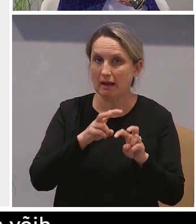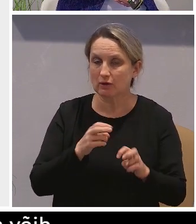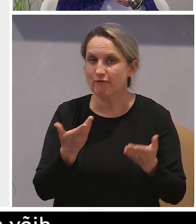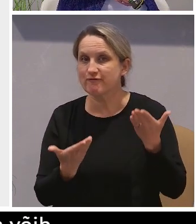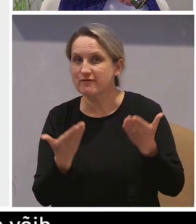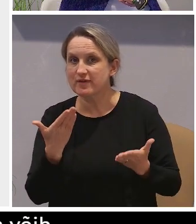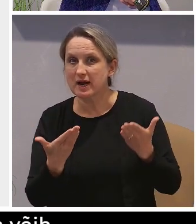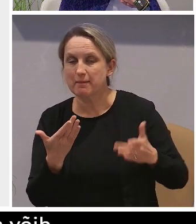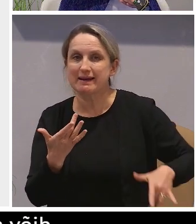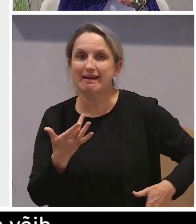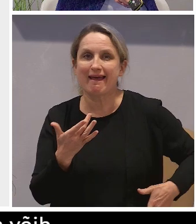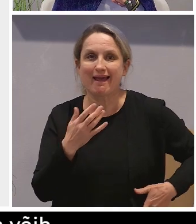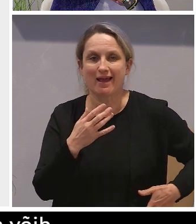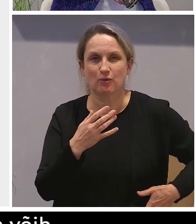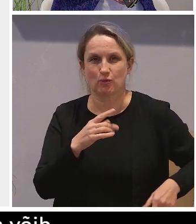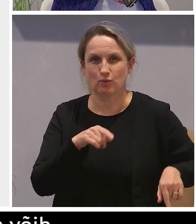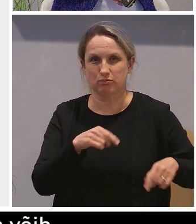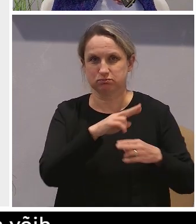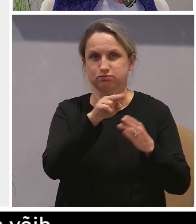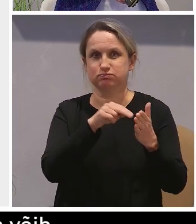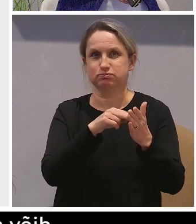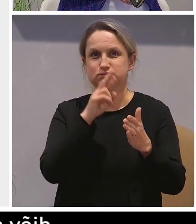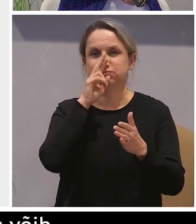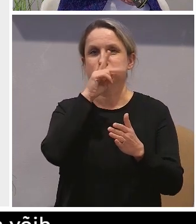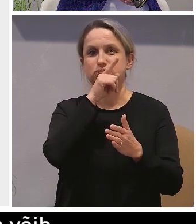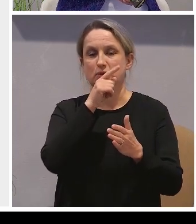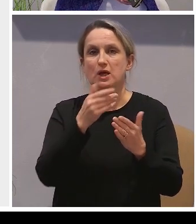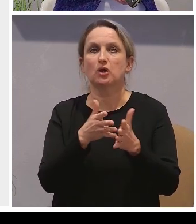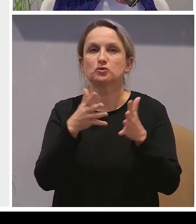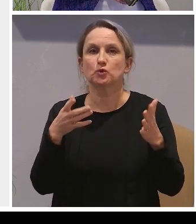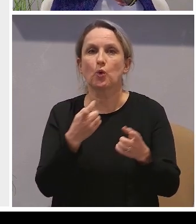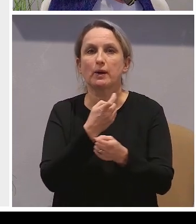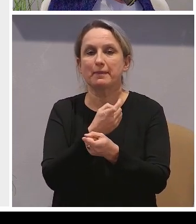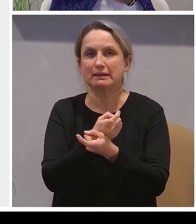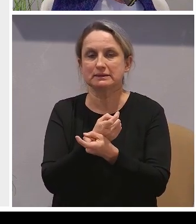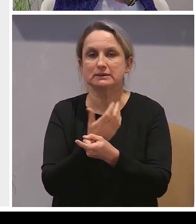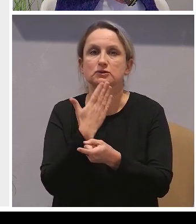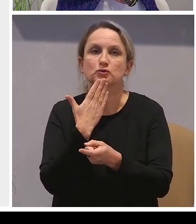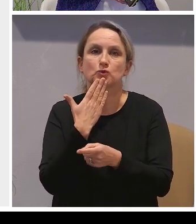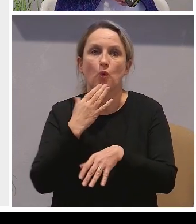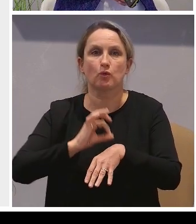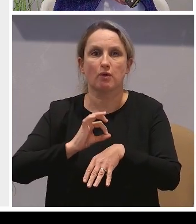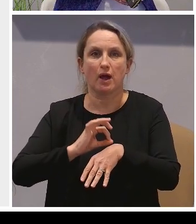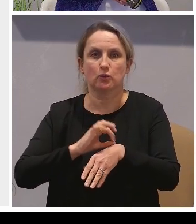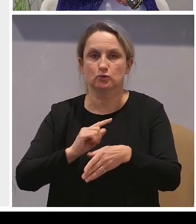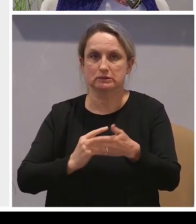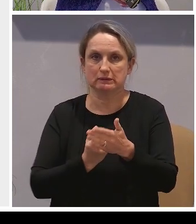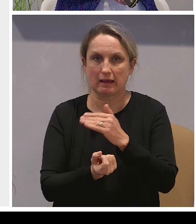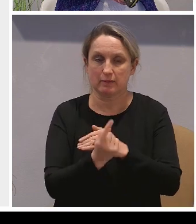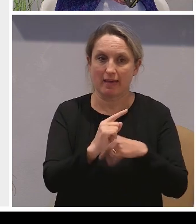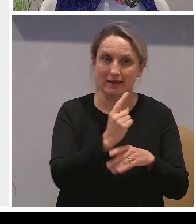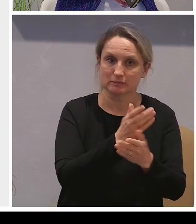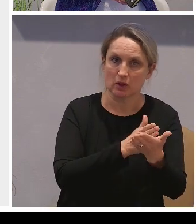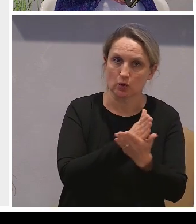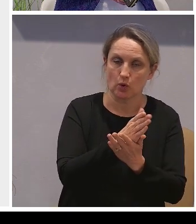year. Also, ultrasound should be made of kidneys. Also, there is an increased risk